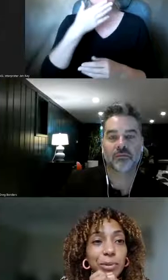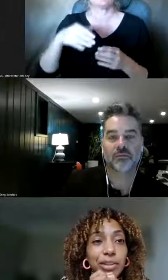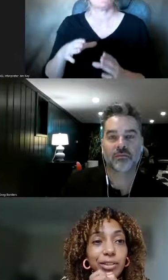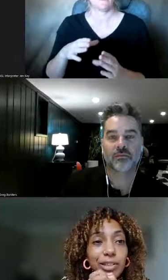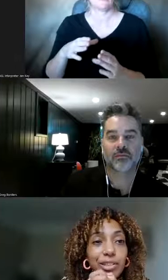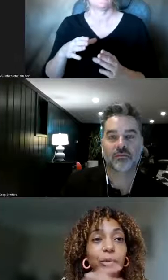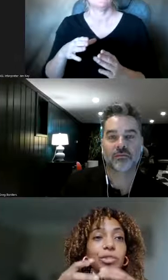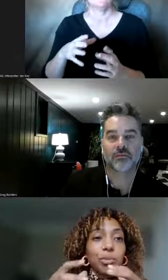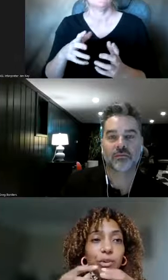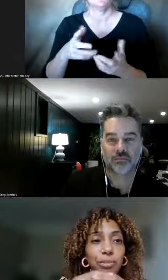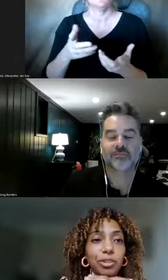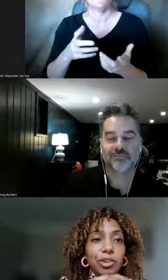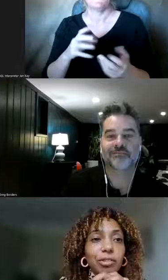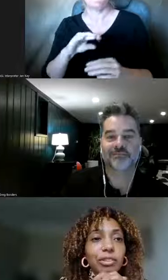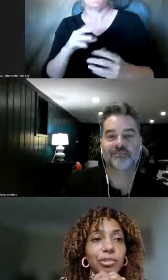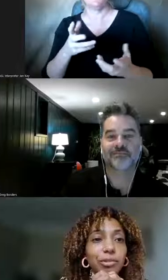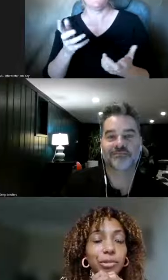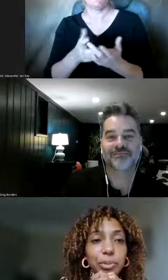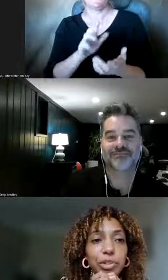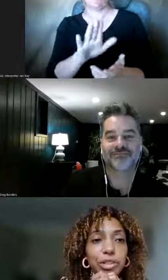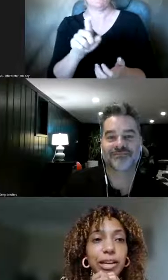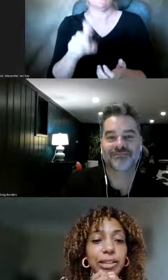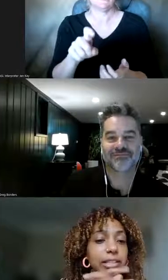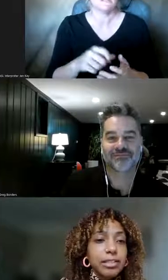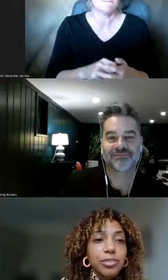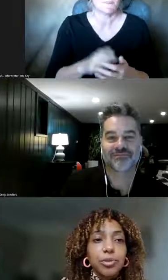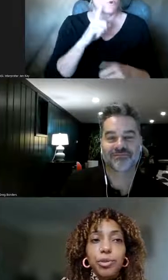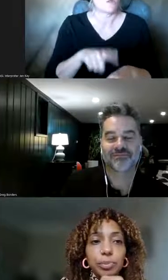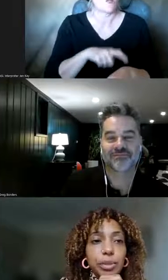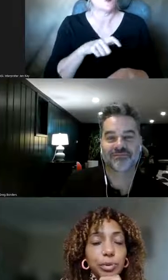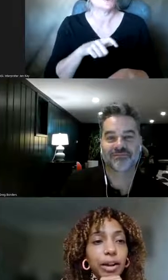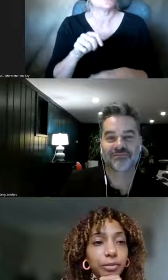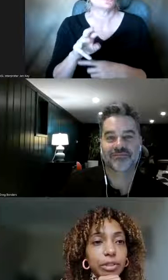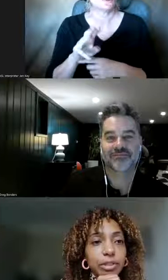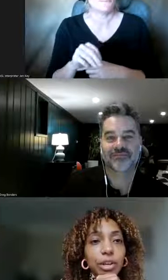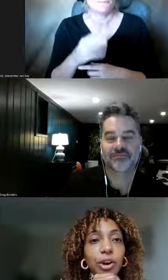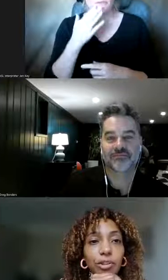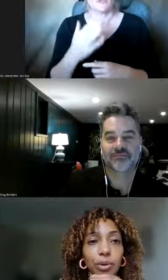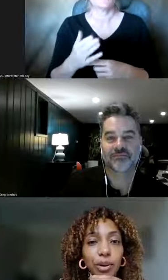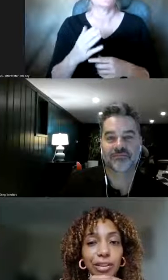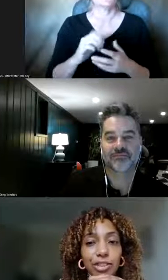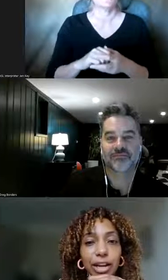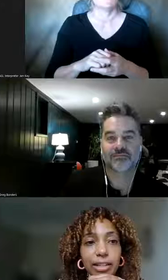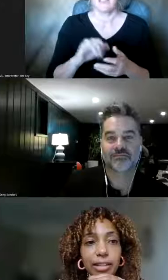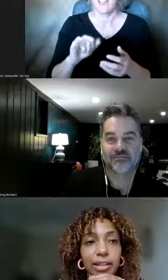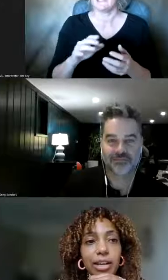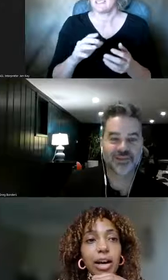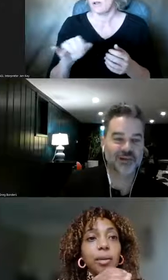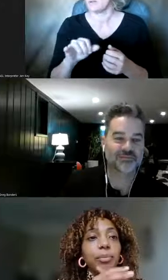people with an intervention that will support them in the long run. So really appreciate that. And that does, as you noted, speak to a lot of what's also going on in the chat.